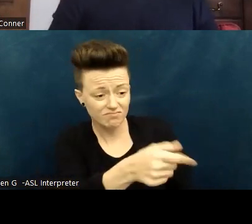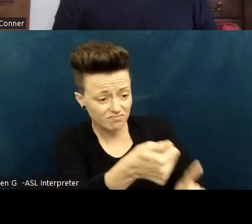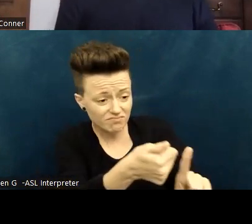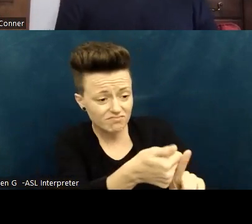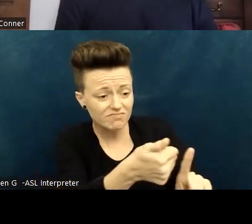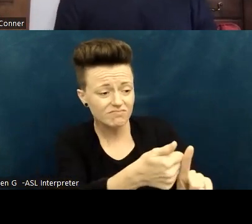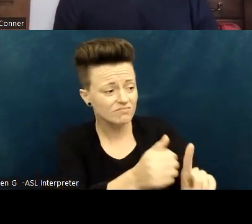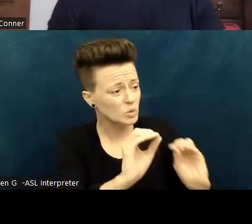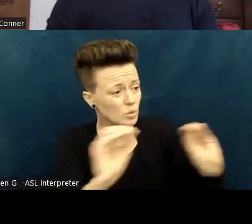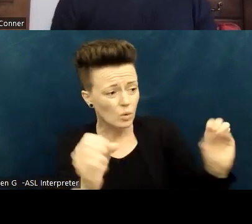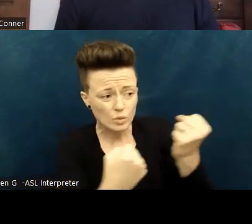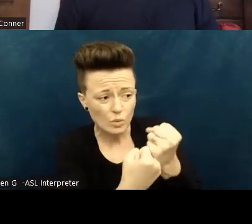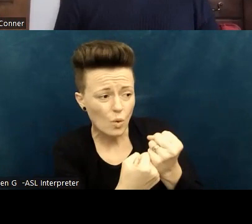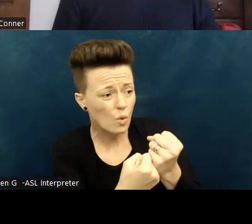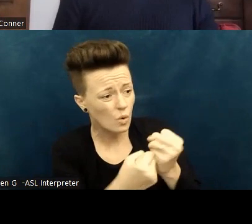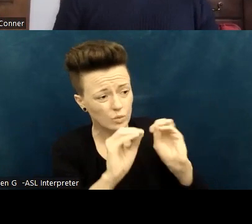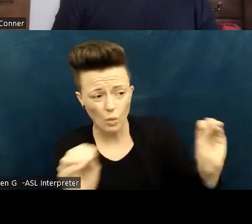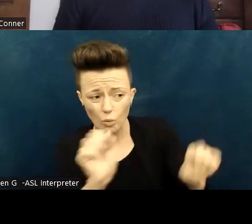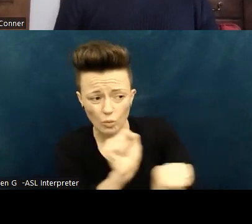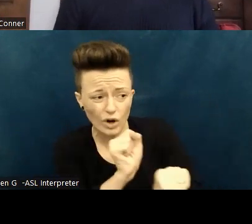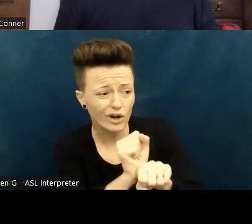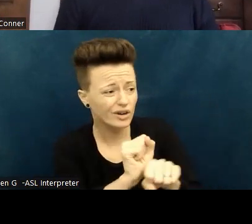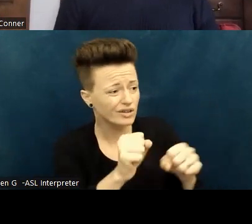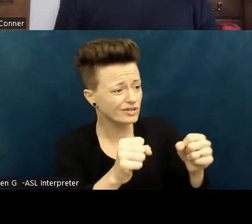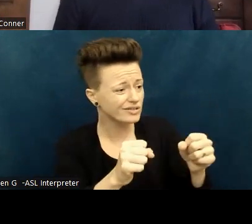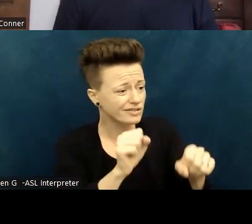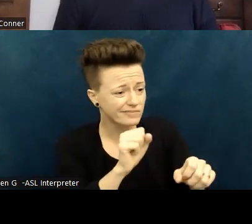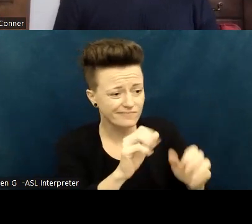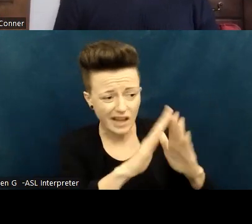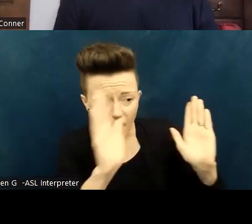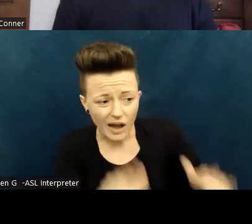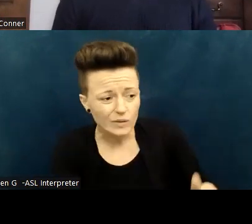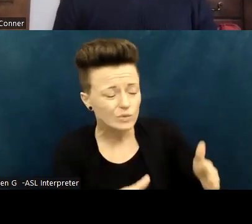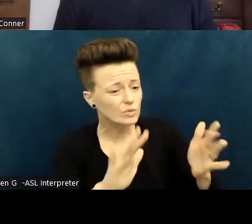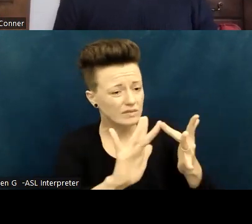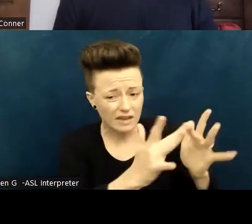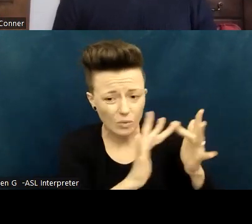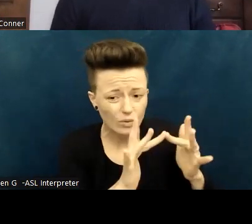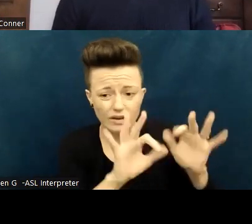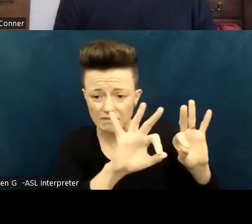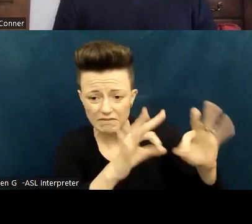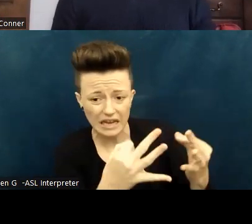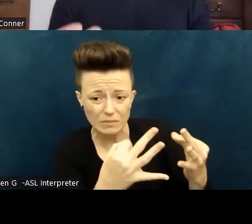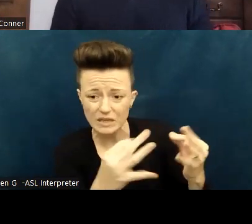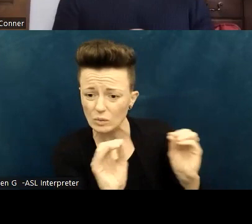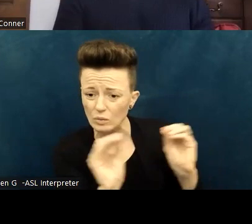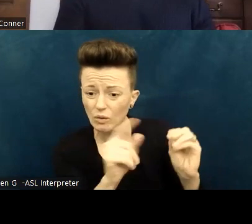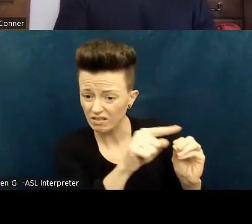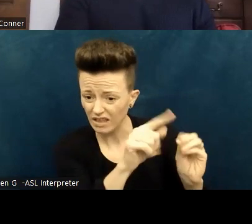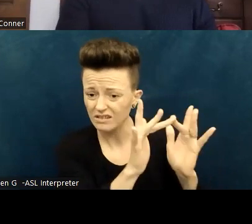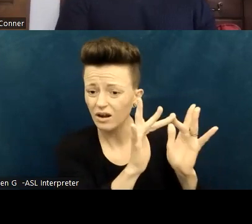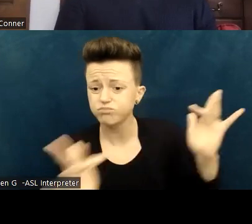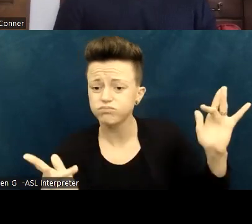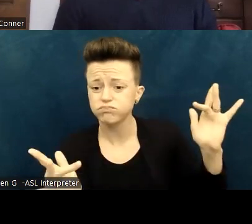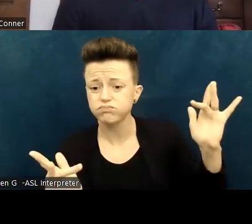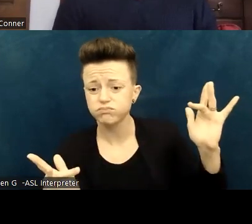like family, work, politics, religious community, networks of relations that sustain us. This person experiences